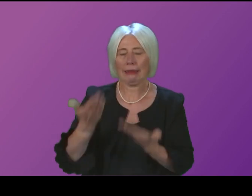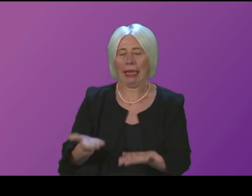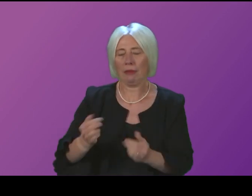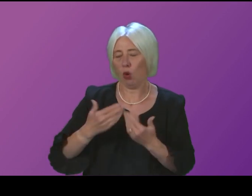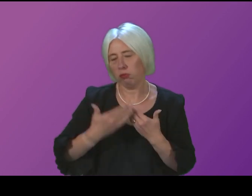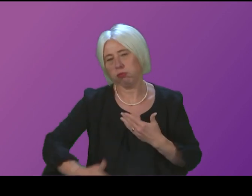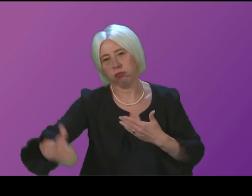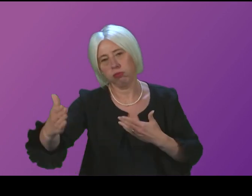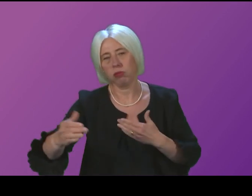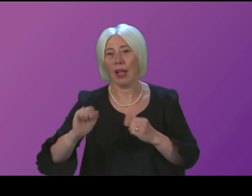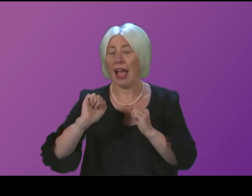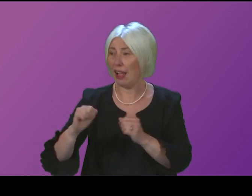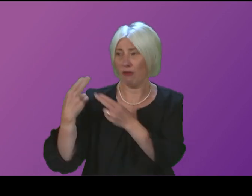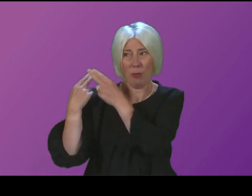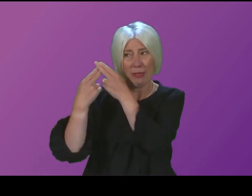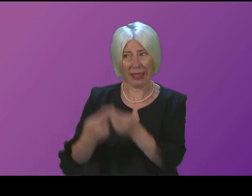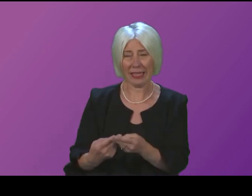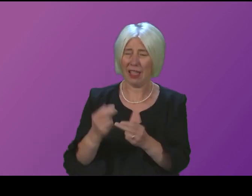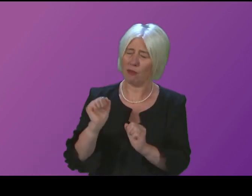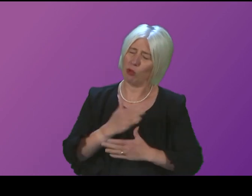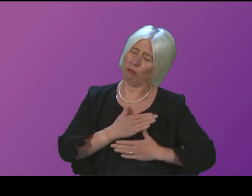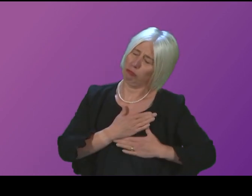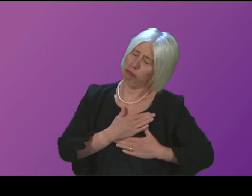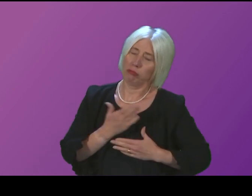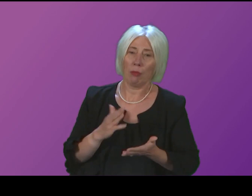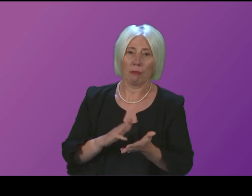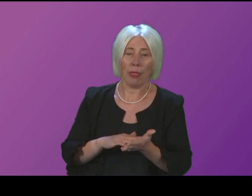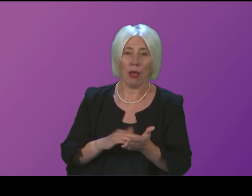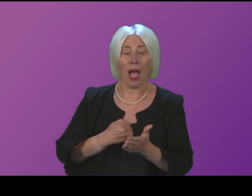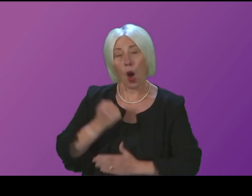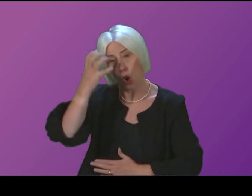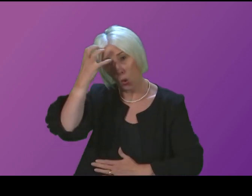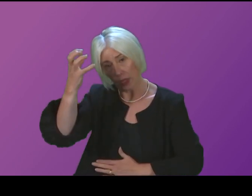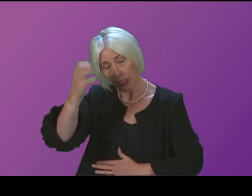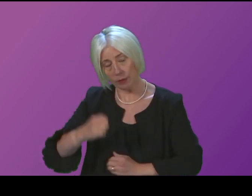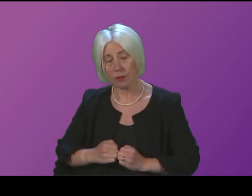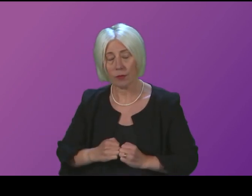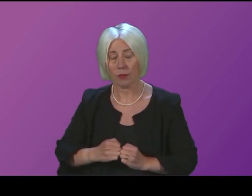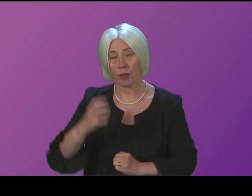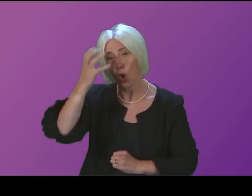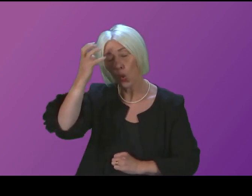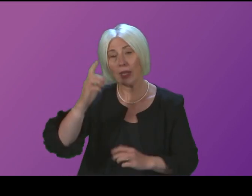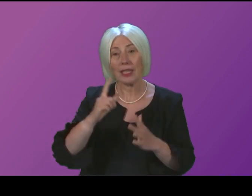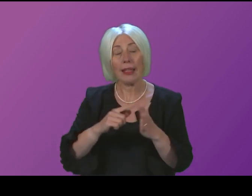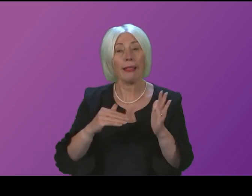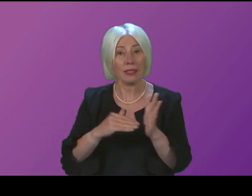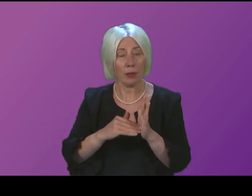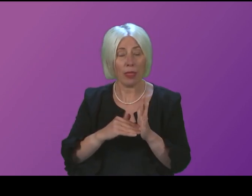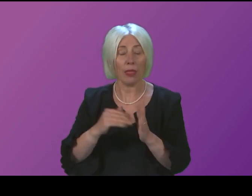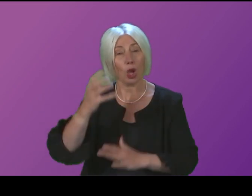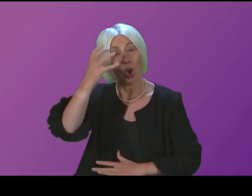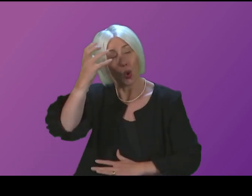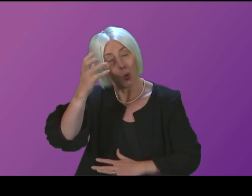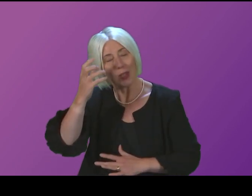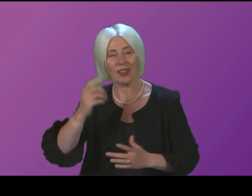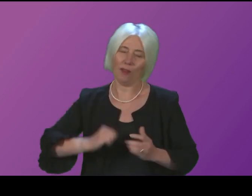the extraordinary legacy of your beloved mother, our Queen. Queen Elizabeth, Queen of Scots,